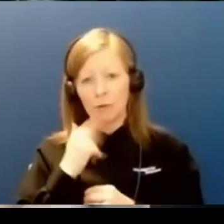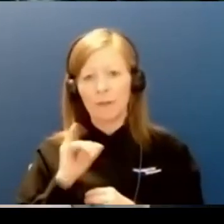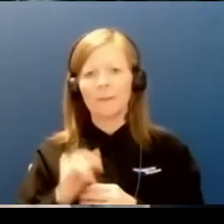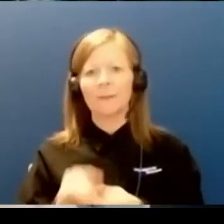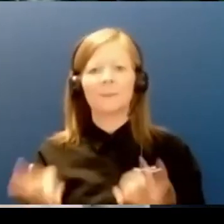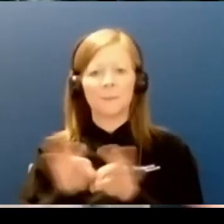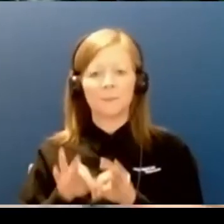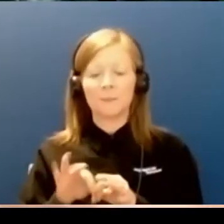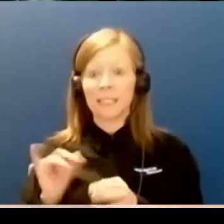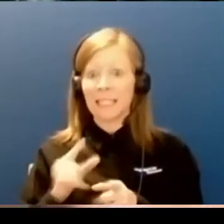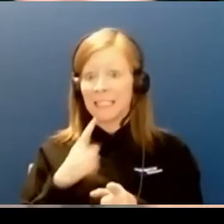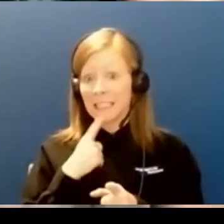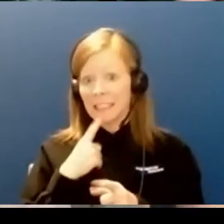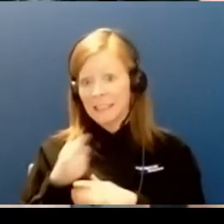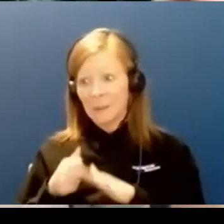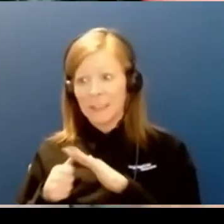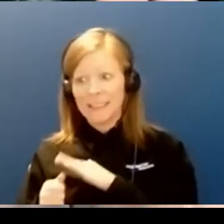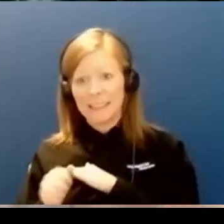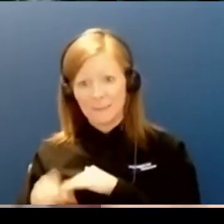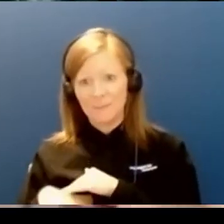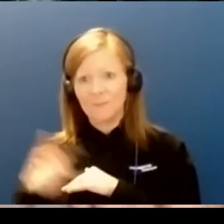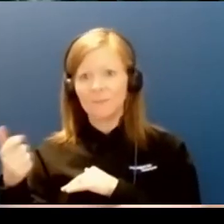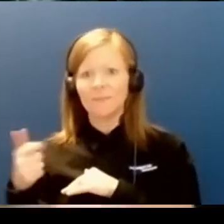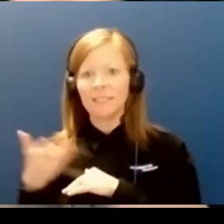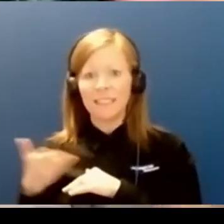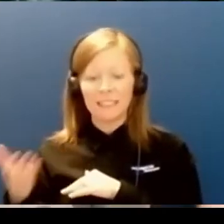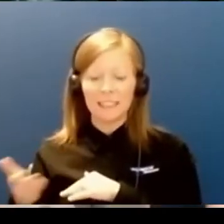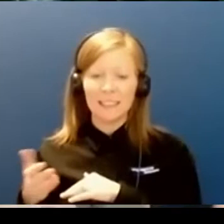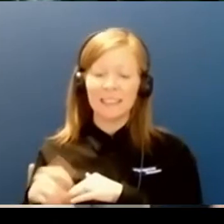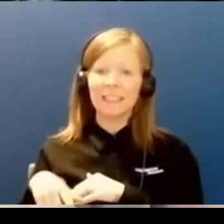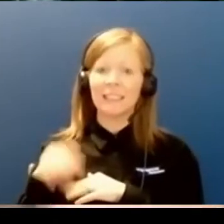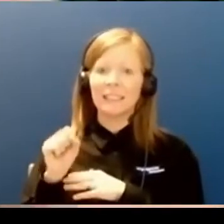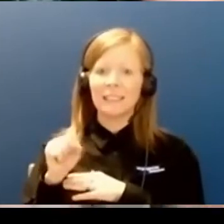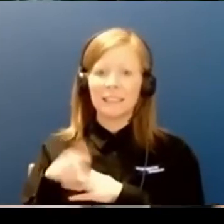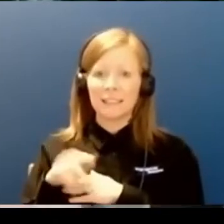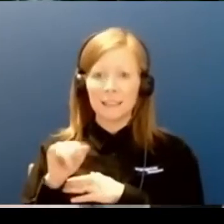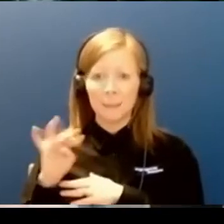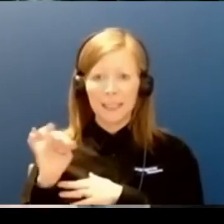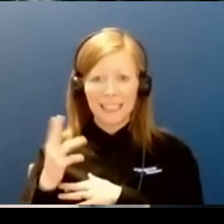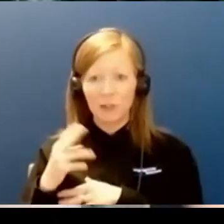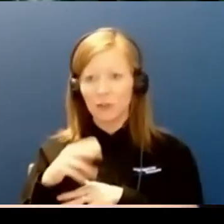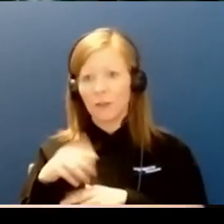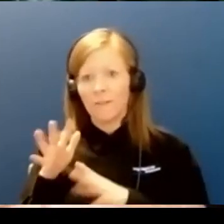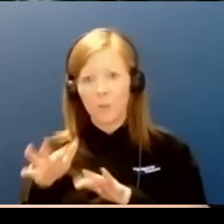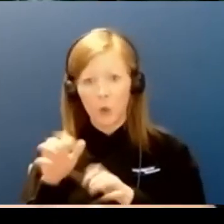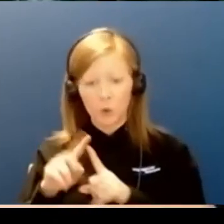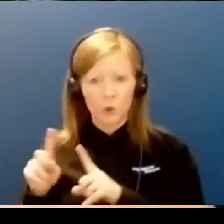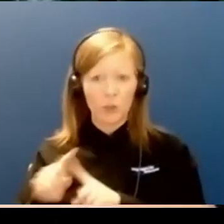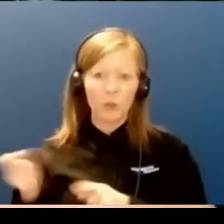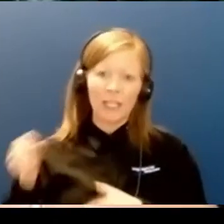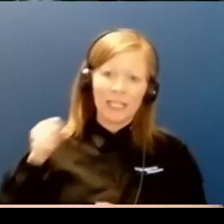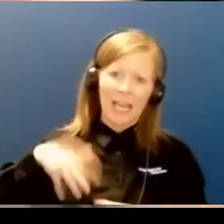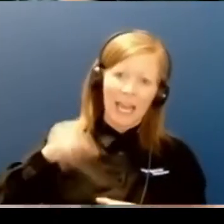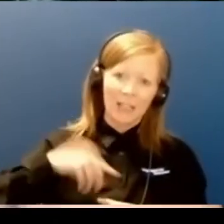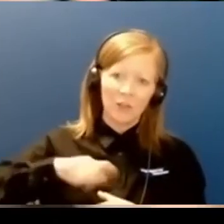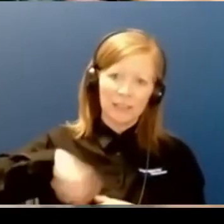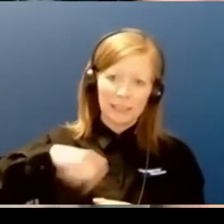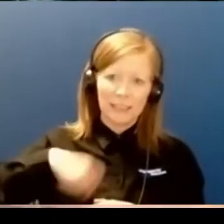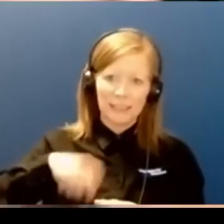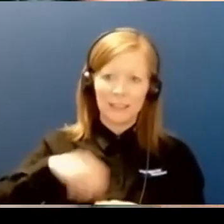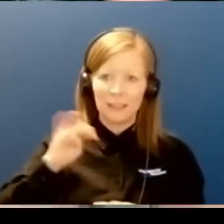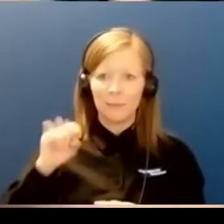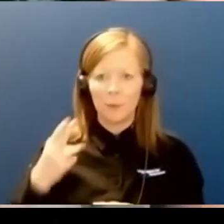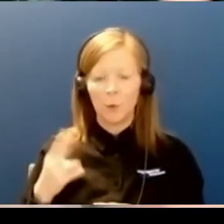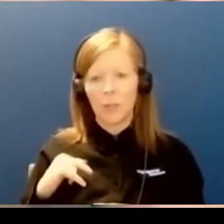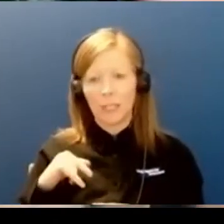can easily sneak some of those other, like leafy green vegetables, like you can get frozen spinach and things like that, and you can add those into the smoothies as well. So you can kind of